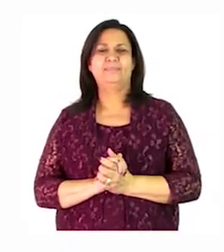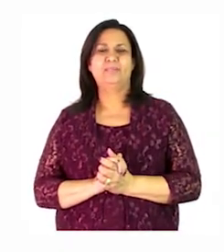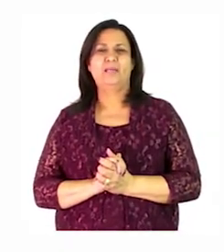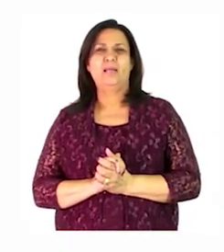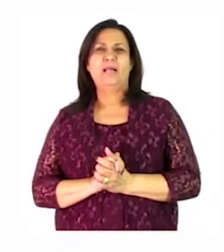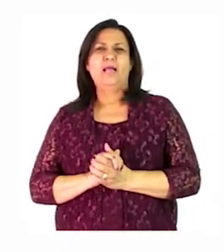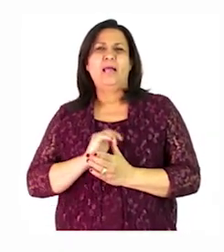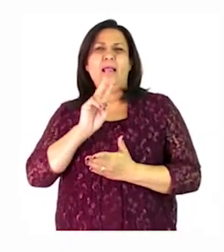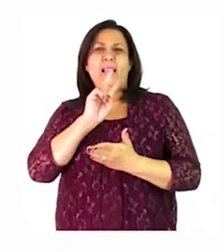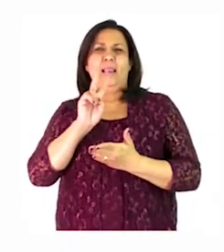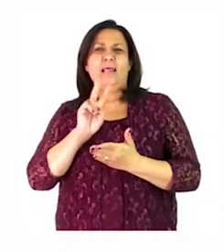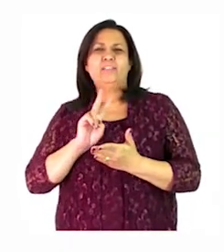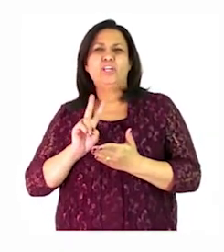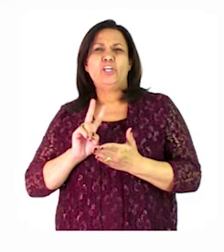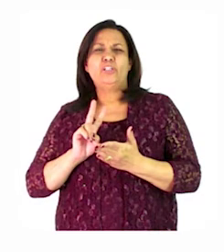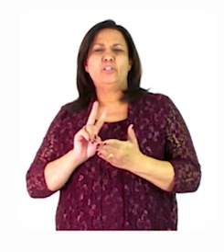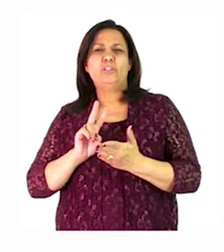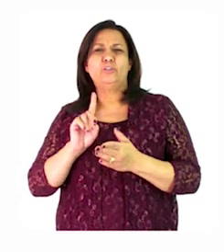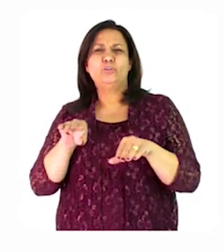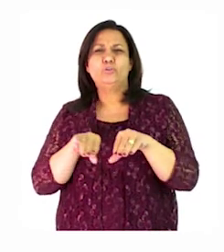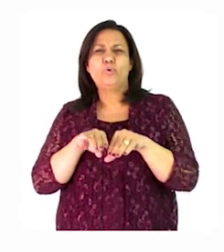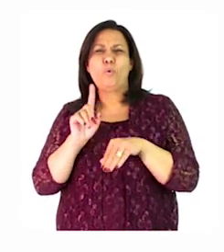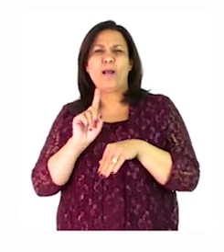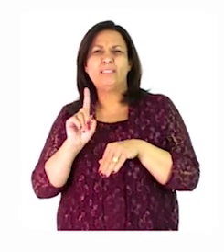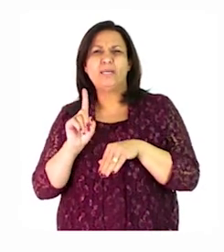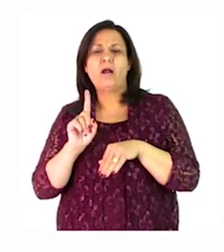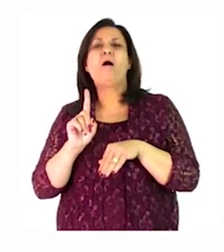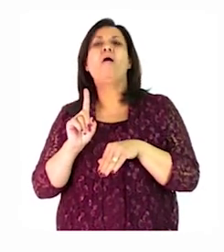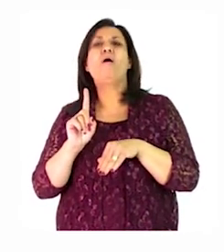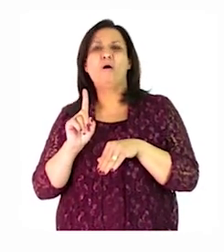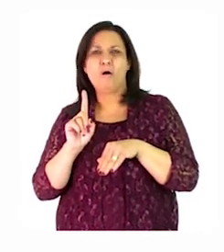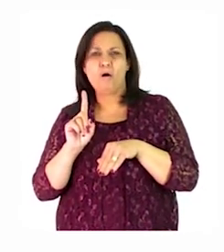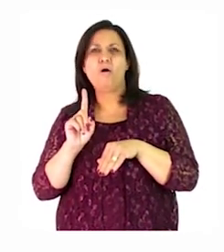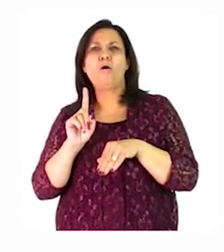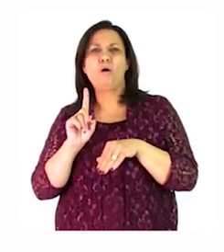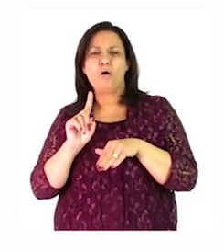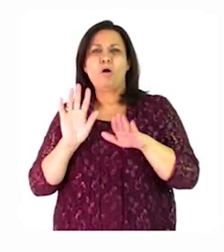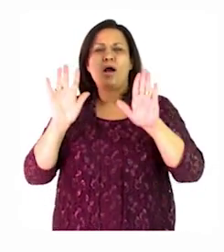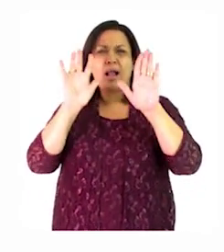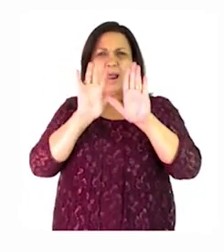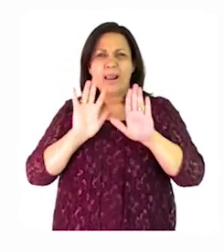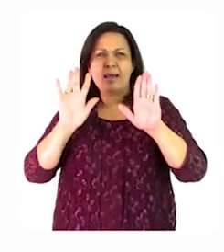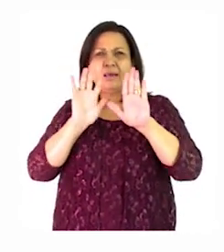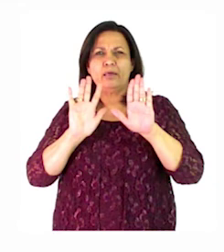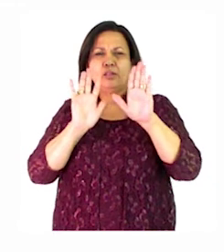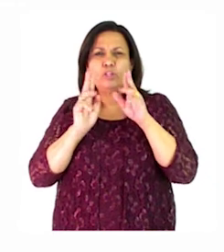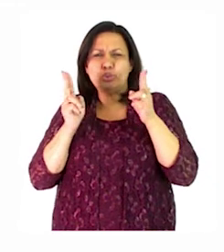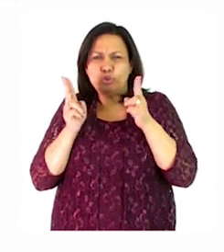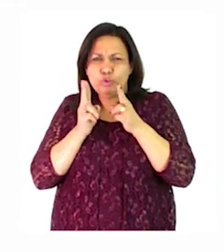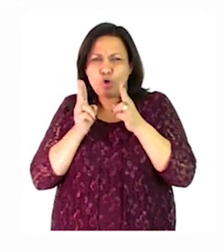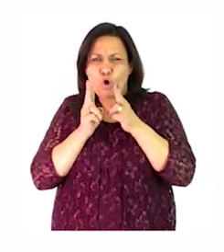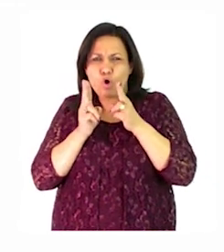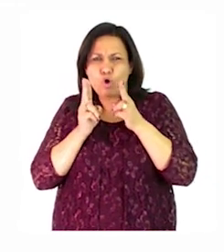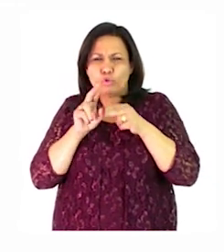On page 15, we are instructed to color in the short worms. There